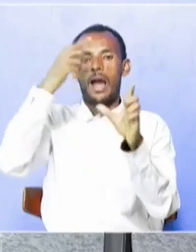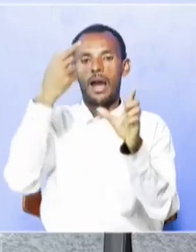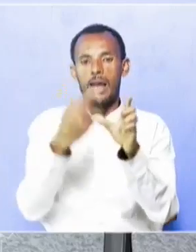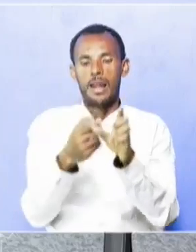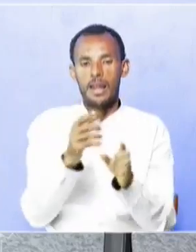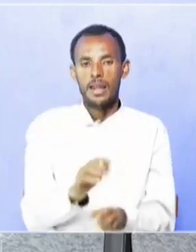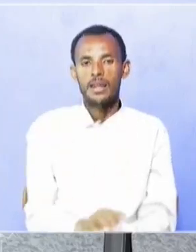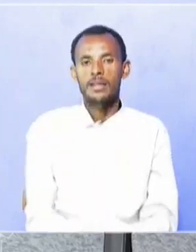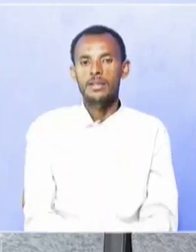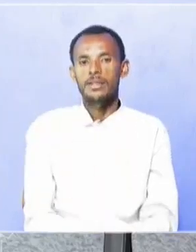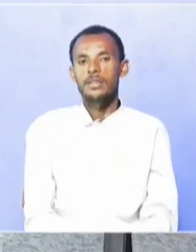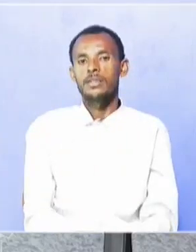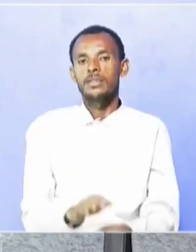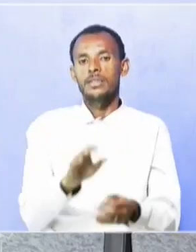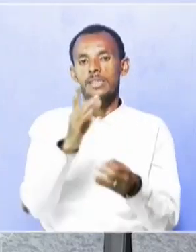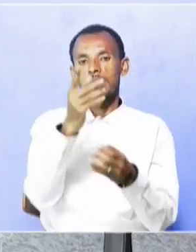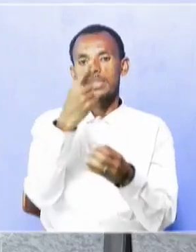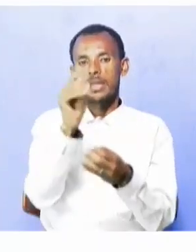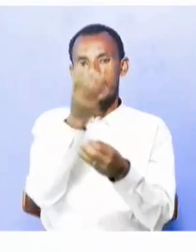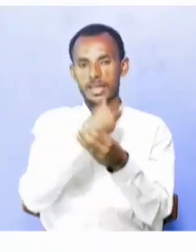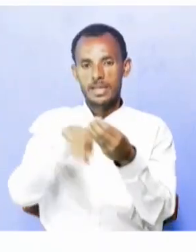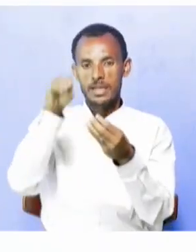right? The sum of